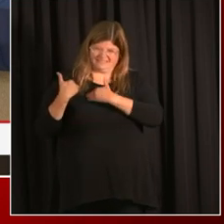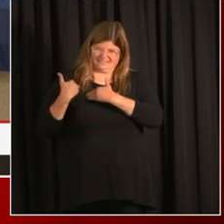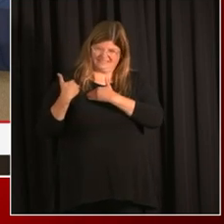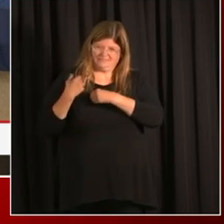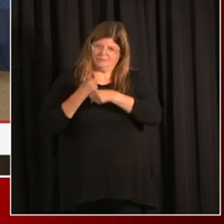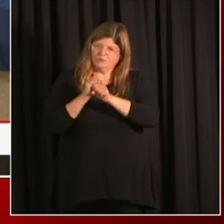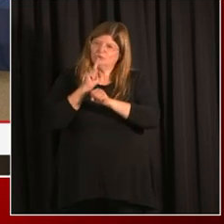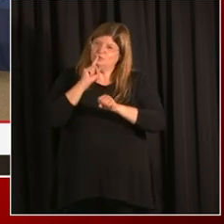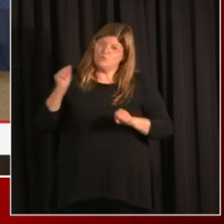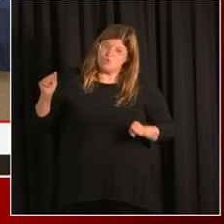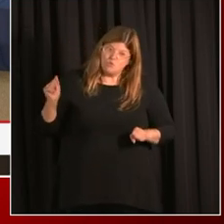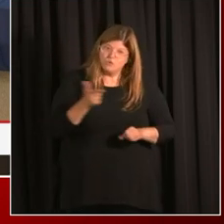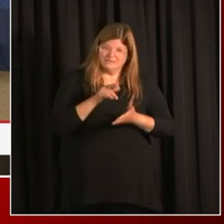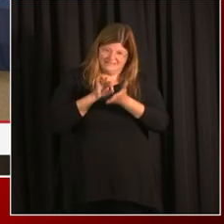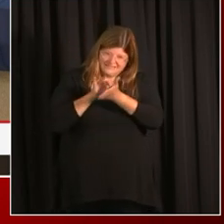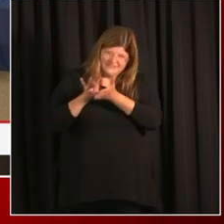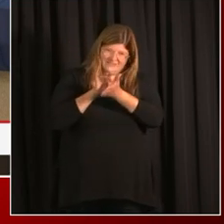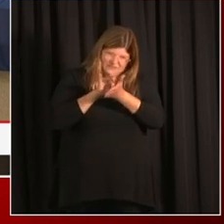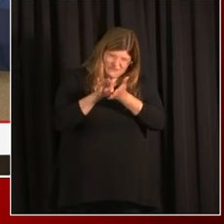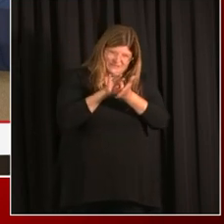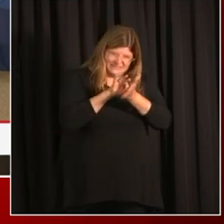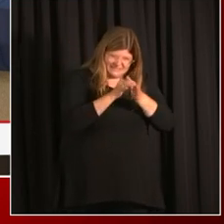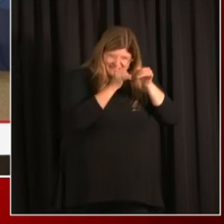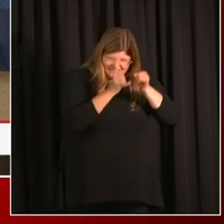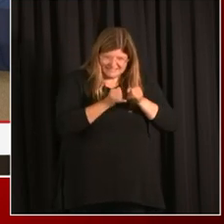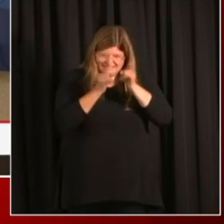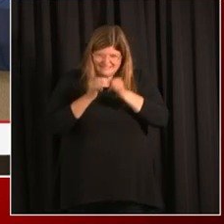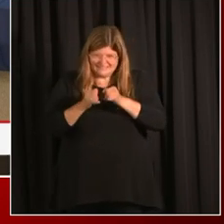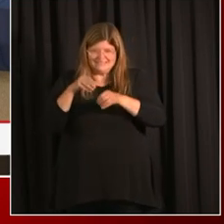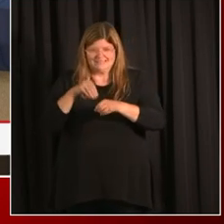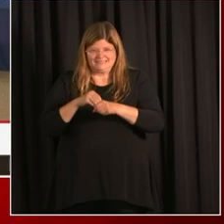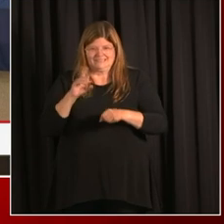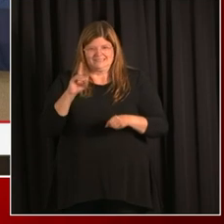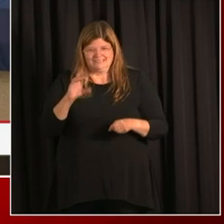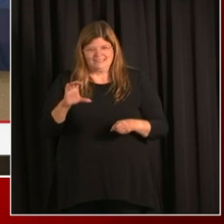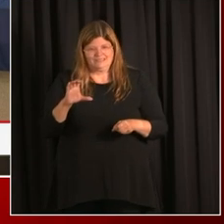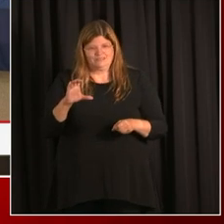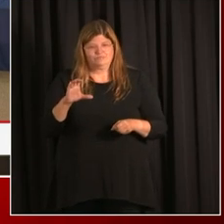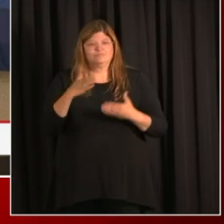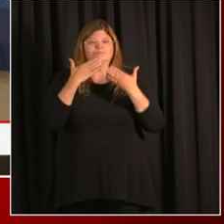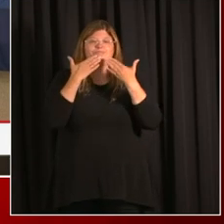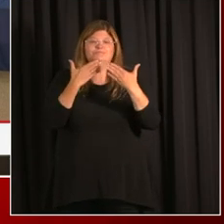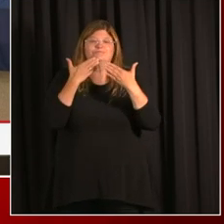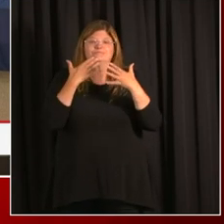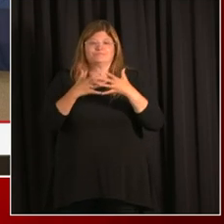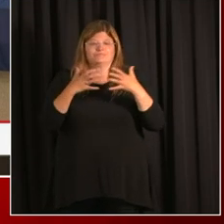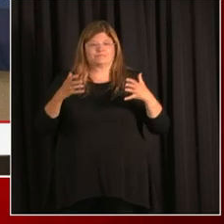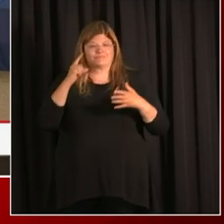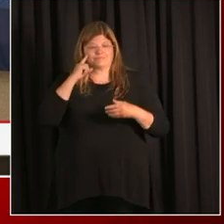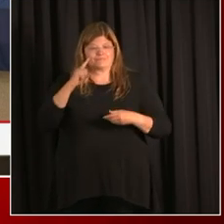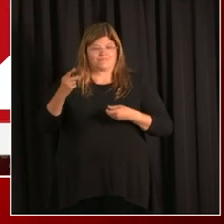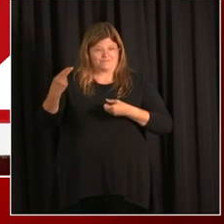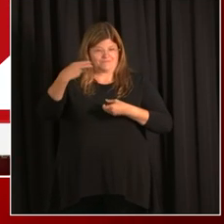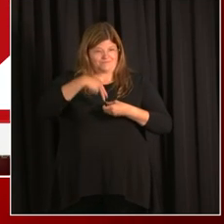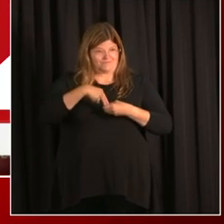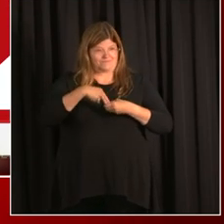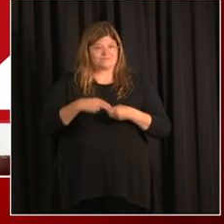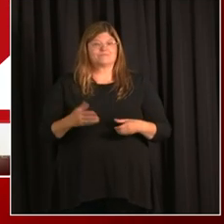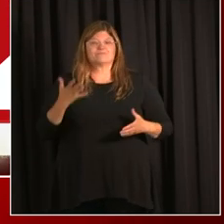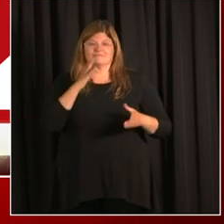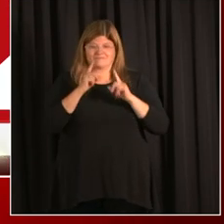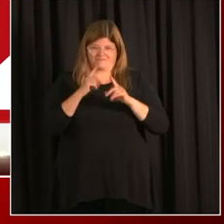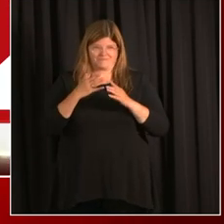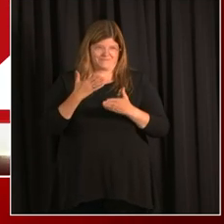get counted and the district gets our percentage up in our count. So thank you all so much for joining us, and we'll talk to you next week.